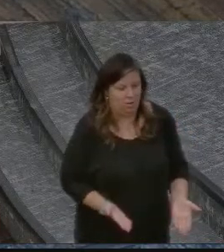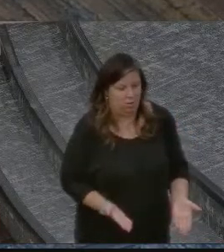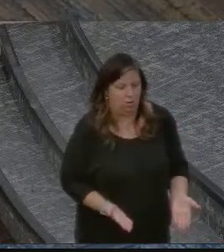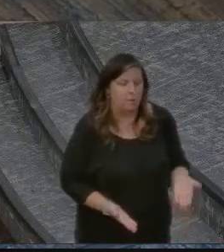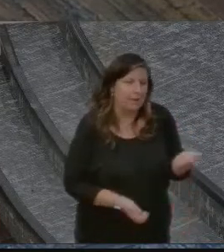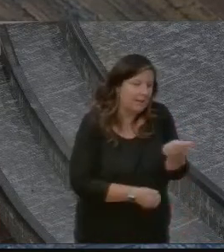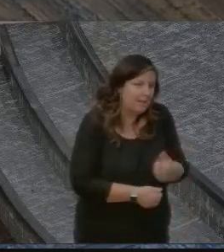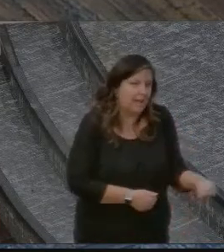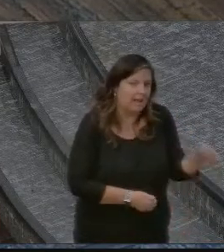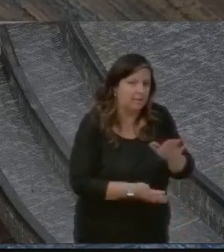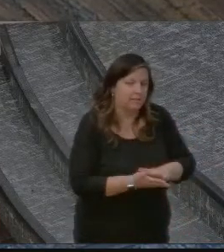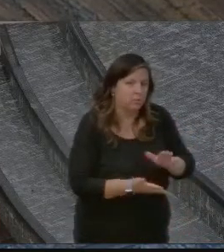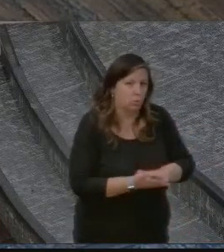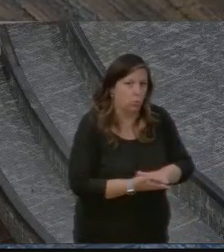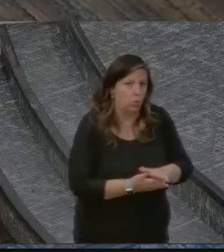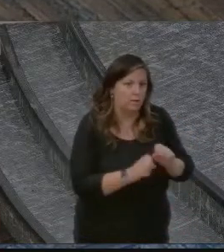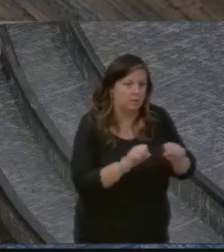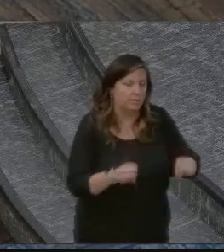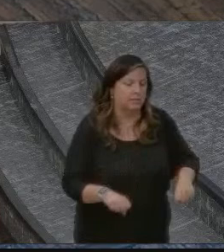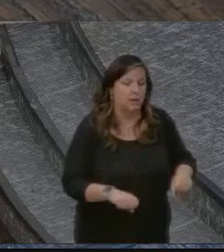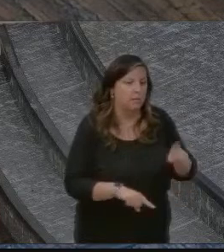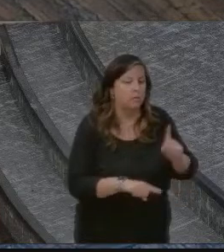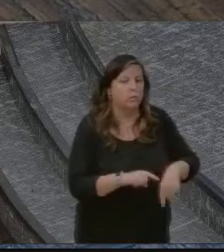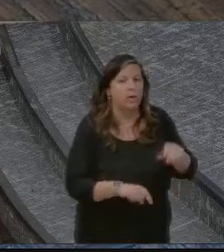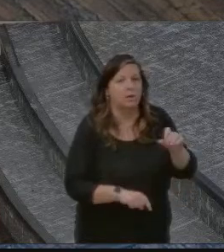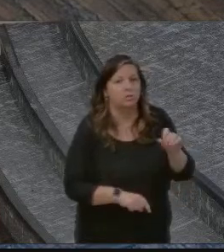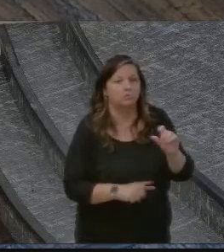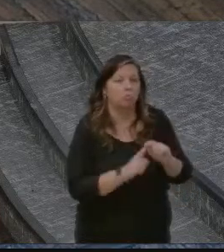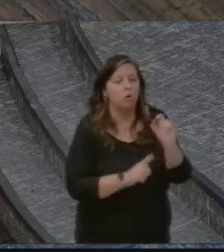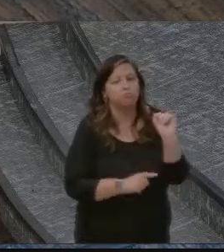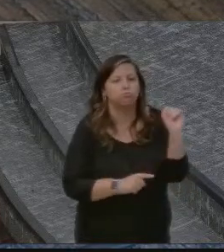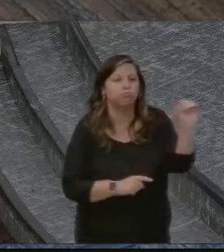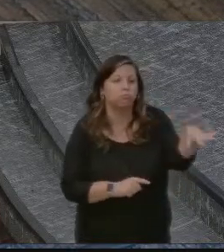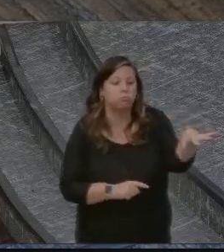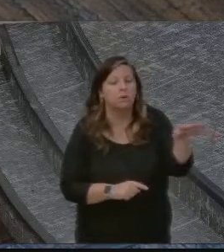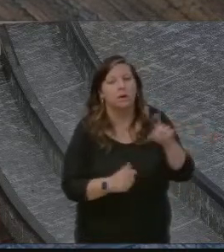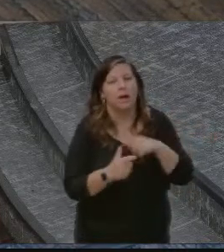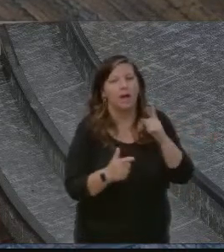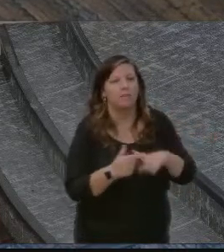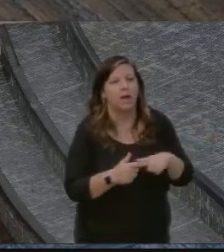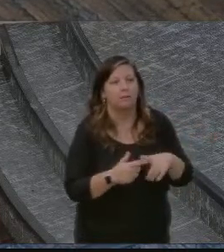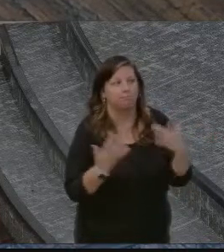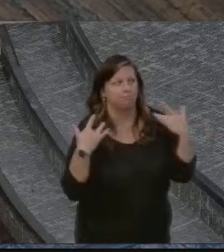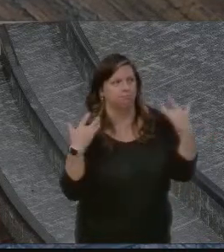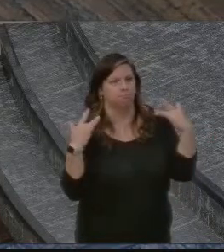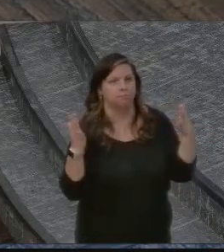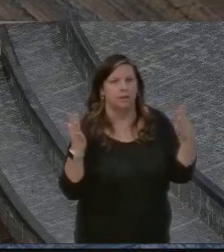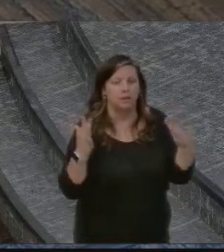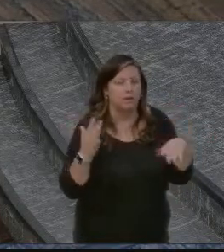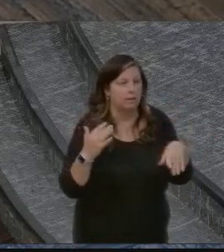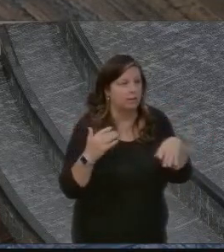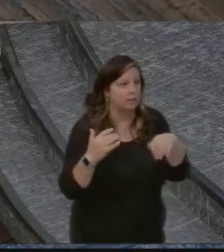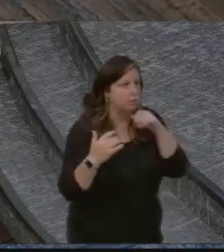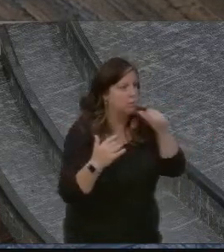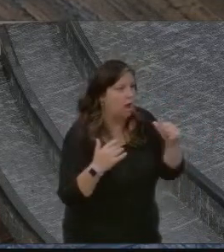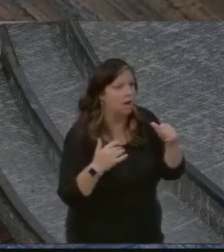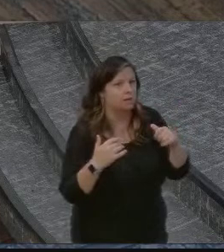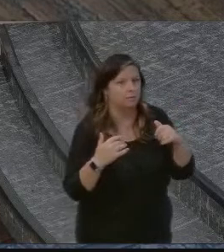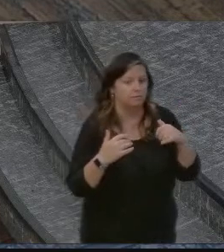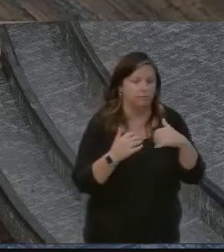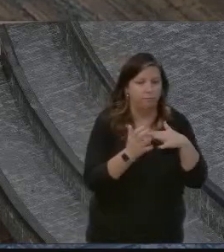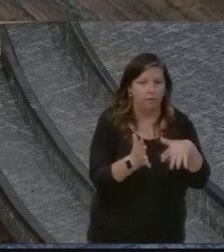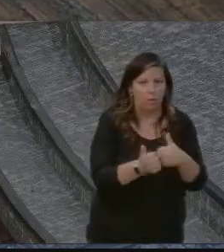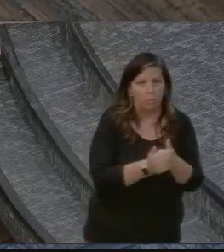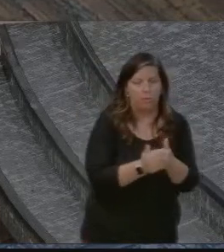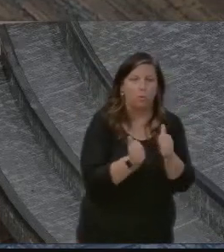out there and not follow up with training and disrupting systems and even hurting people's feelings, because that's the work.